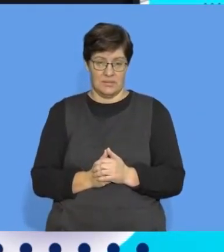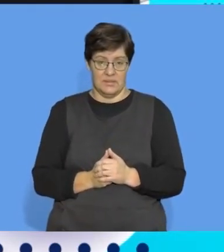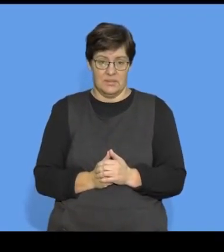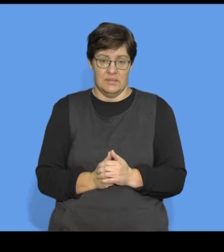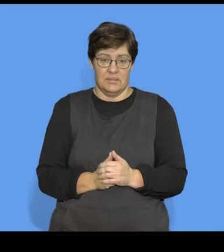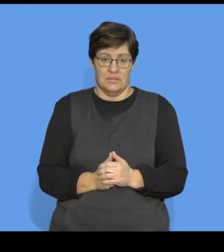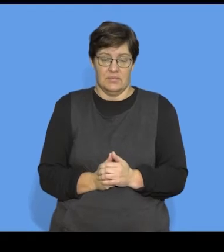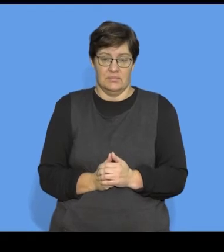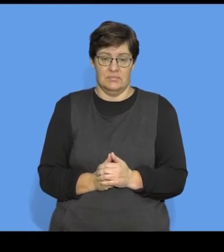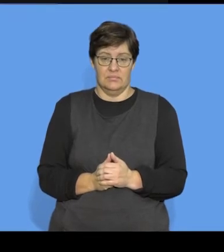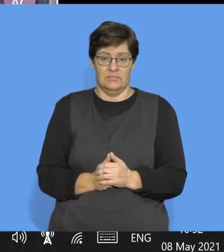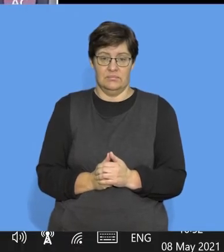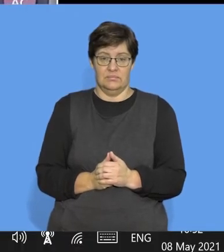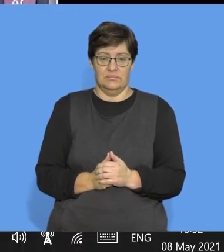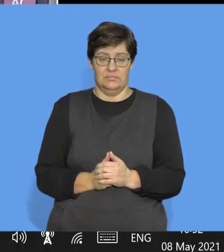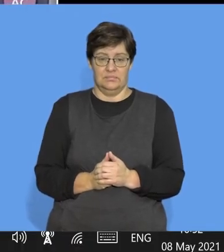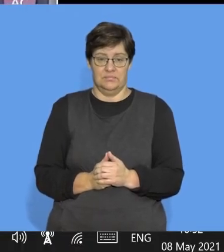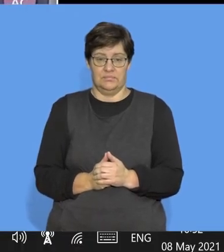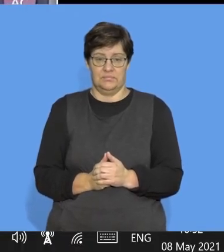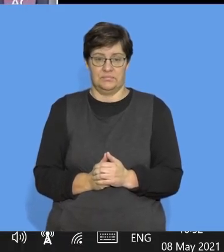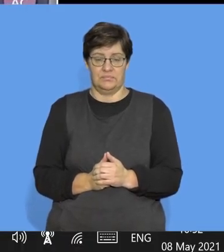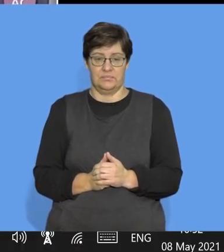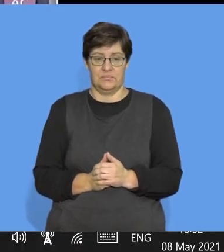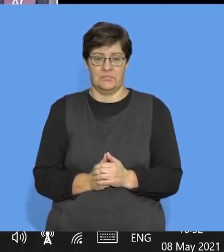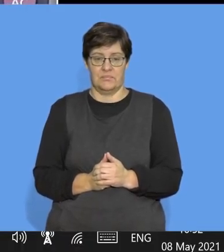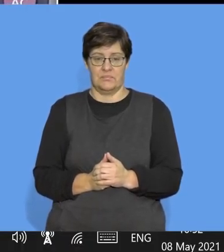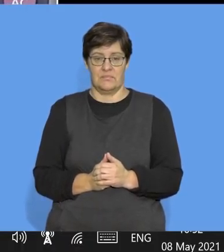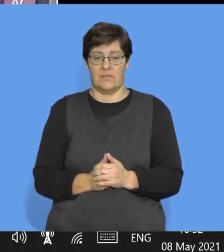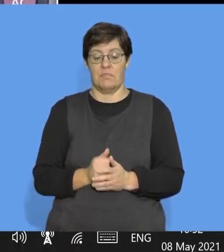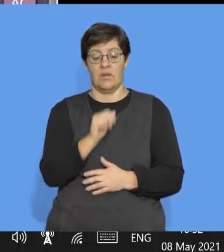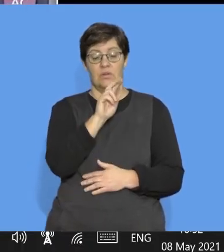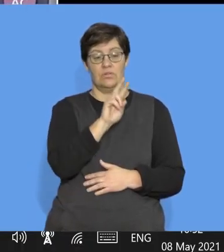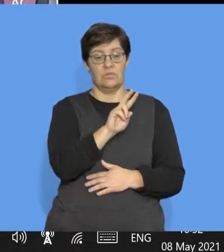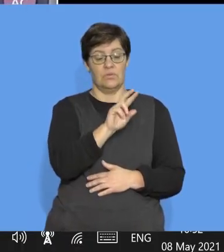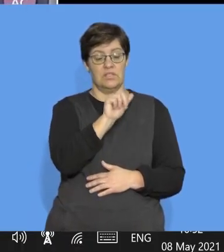let's do this calculation. And it will be my